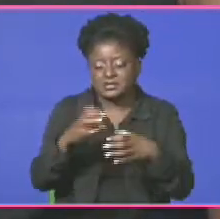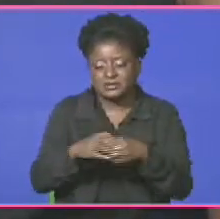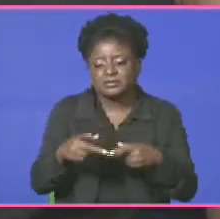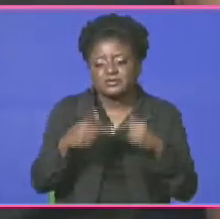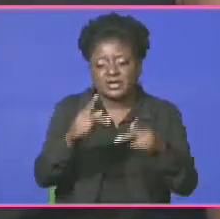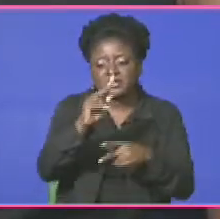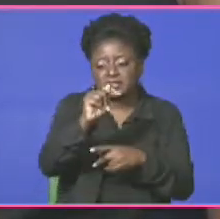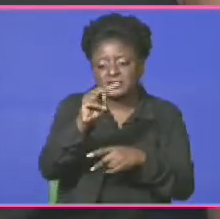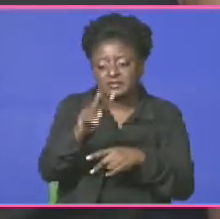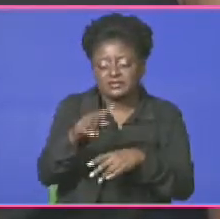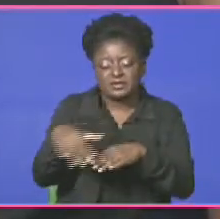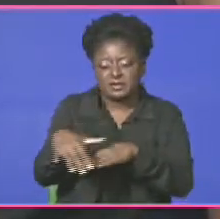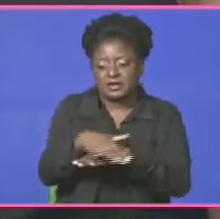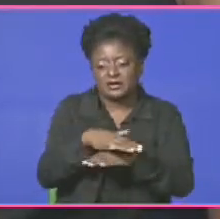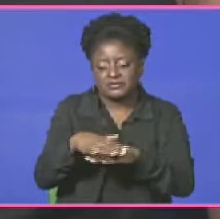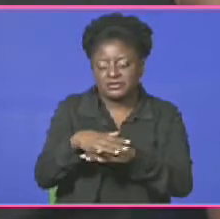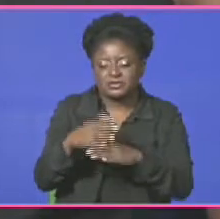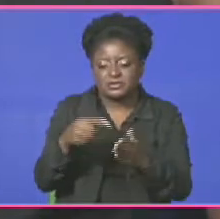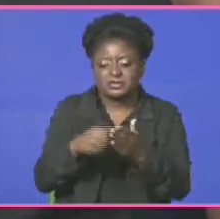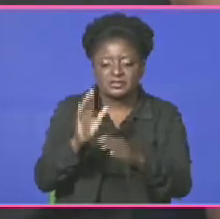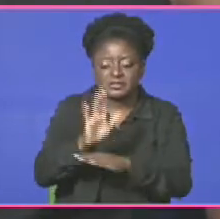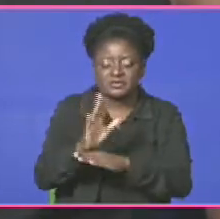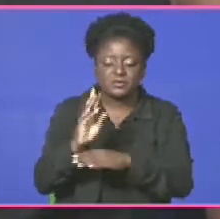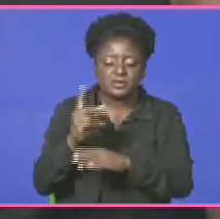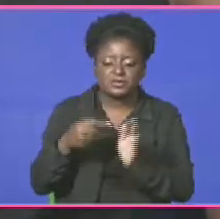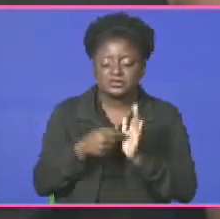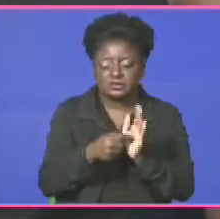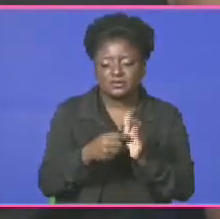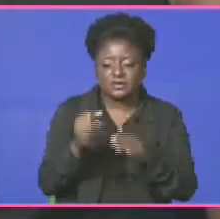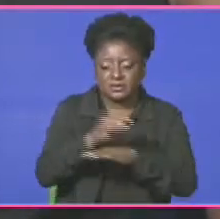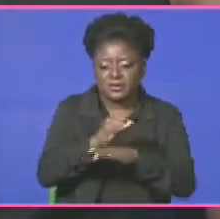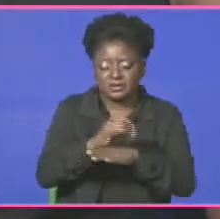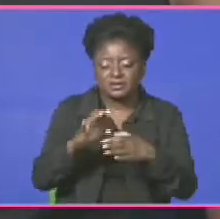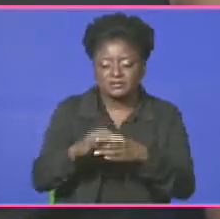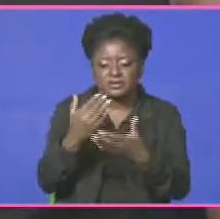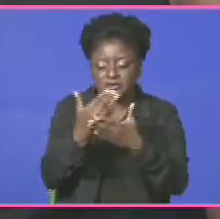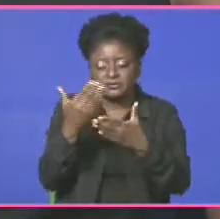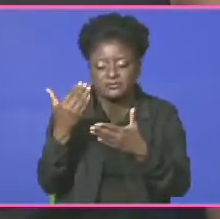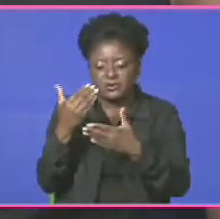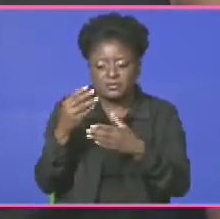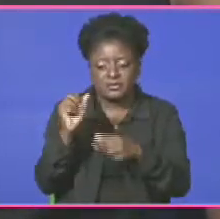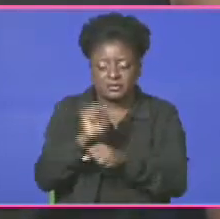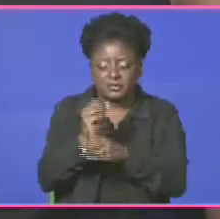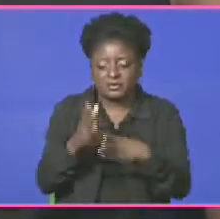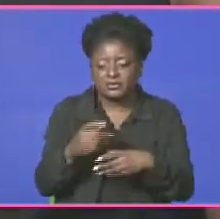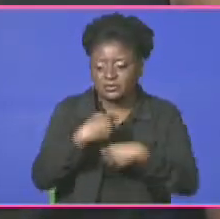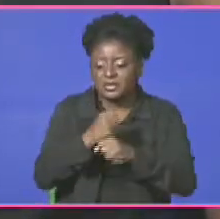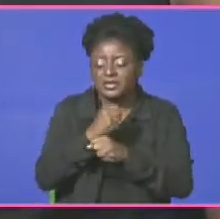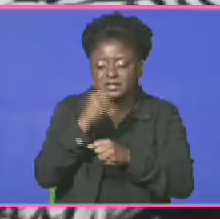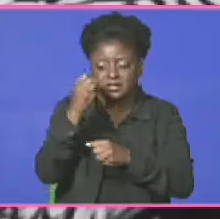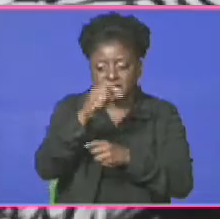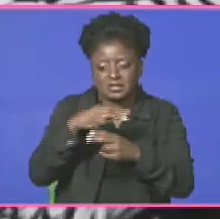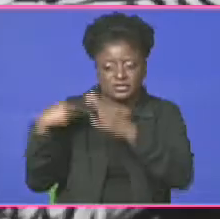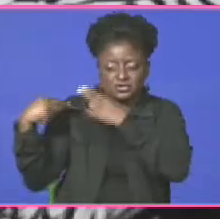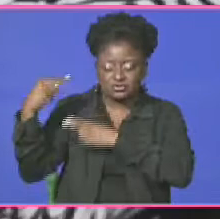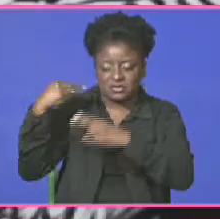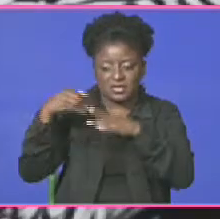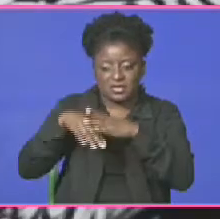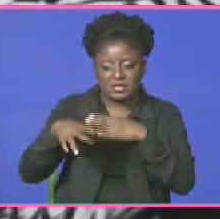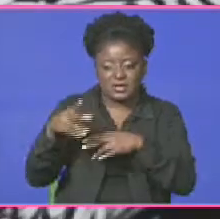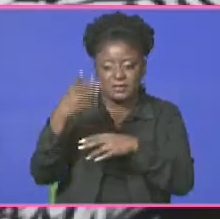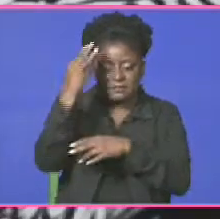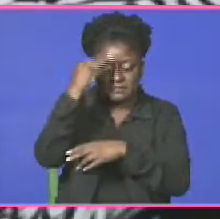the impact of a former employee who made history in a male-dominated world. No, she wasn't a